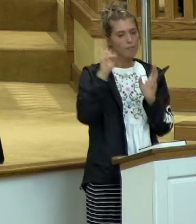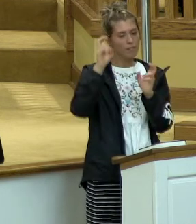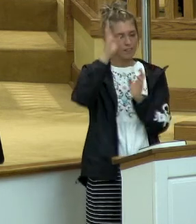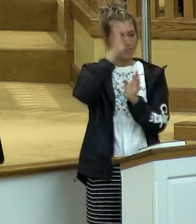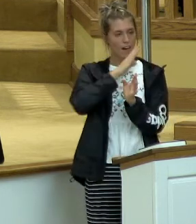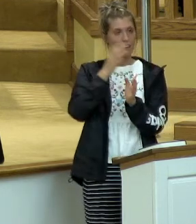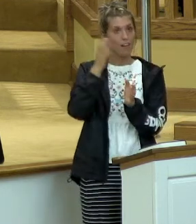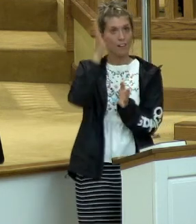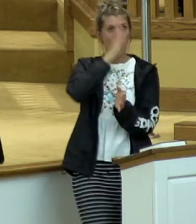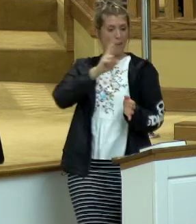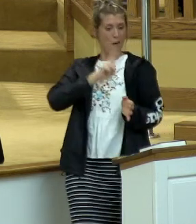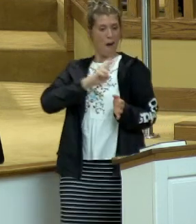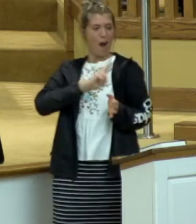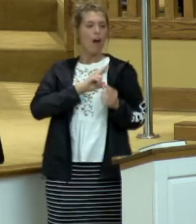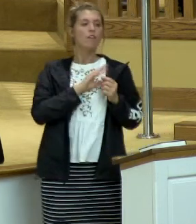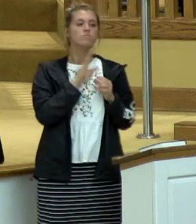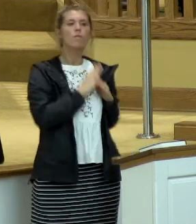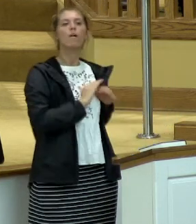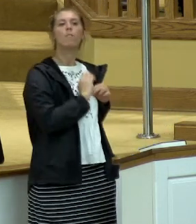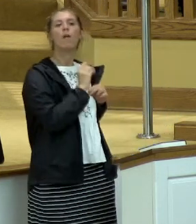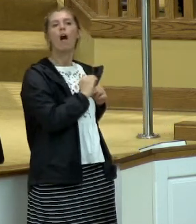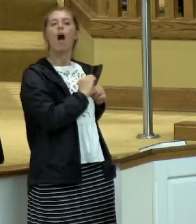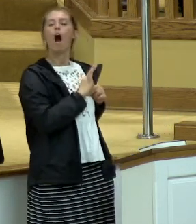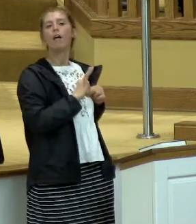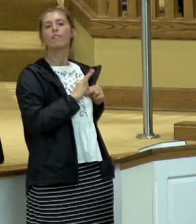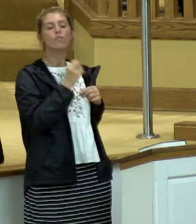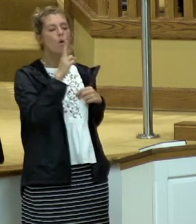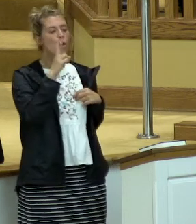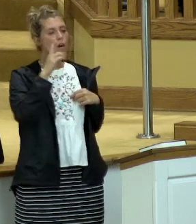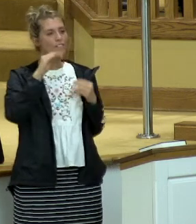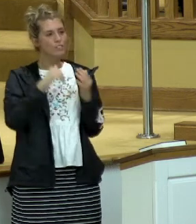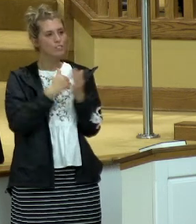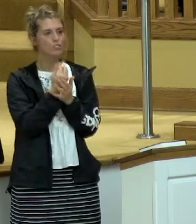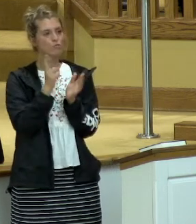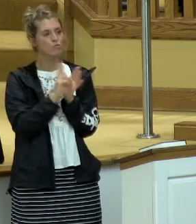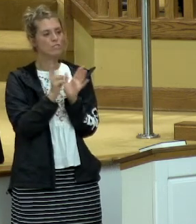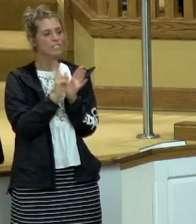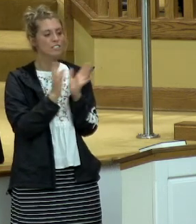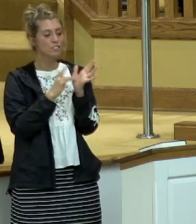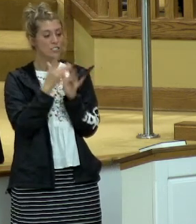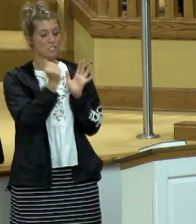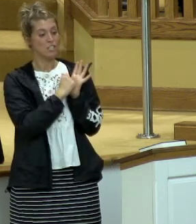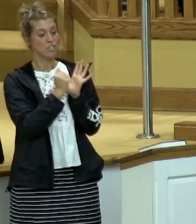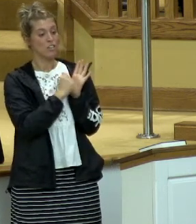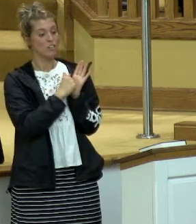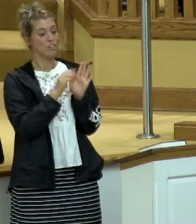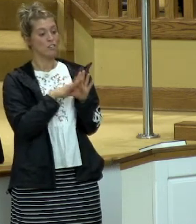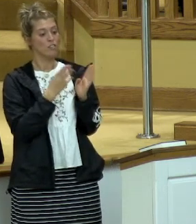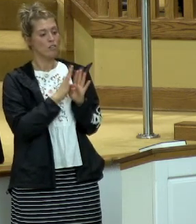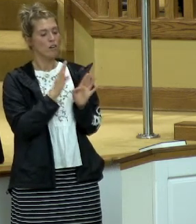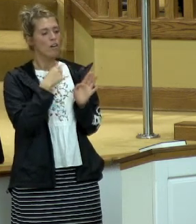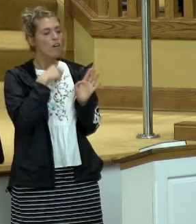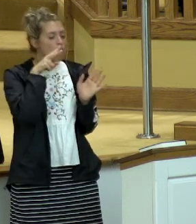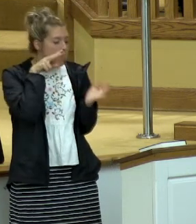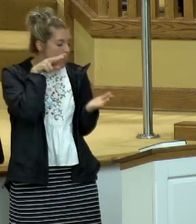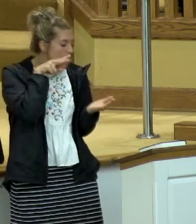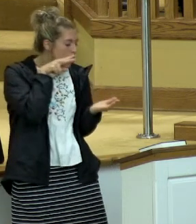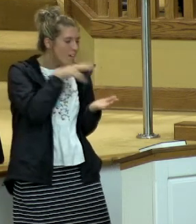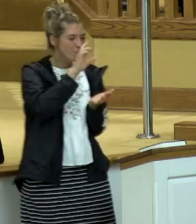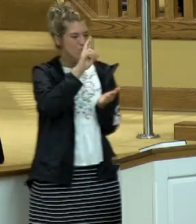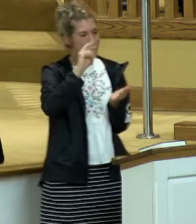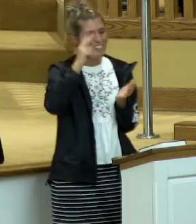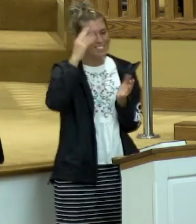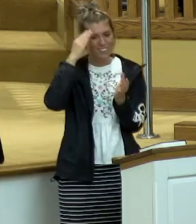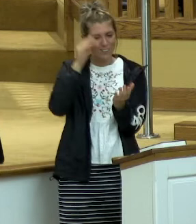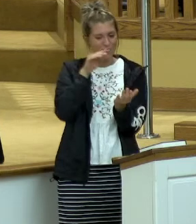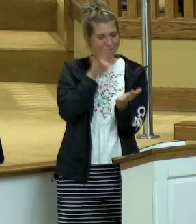and God's calling. We do. Or we have this new ring technology. Jesus is knocking at the door. We look on our phones and our